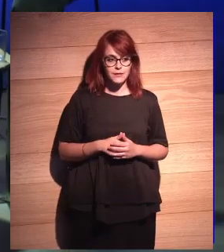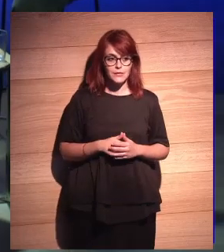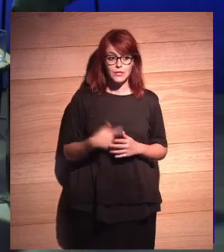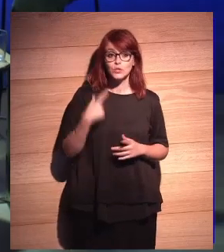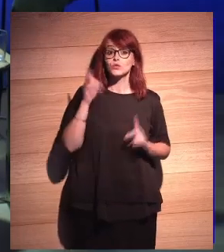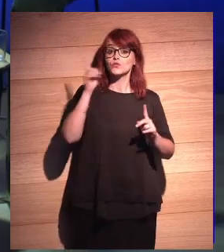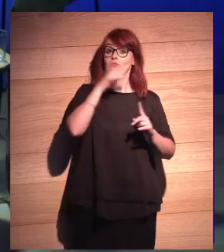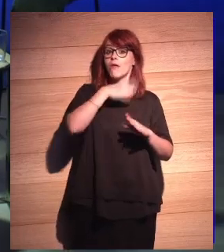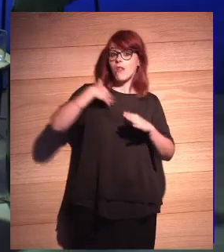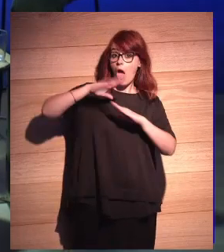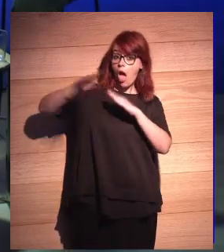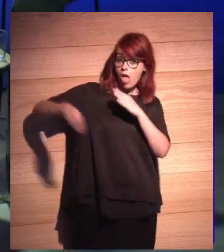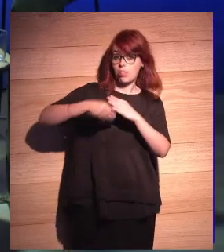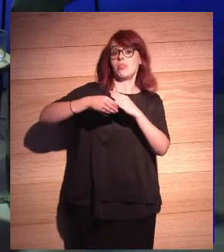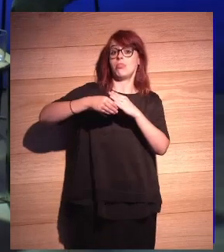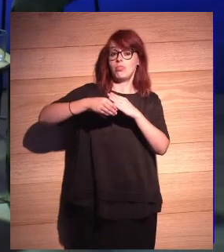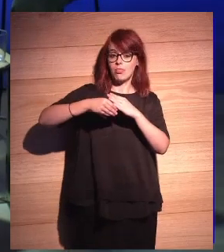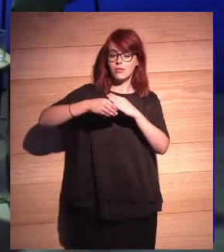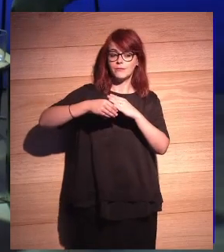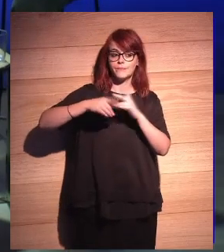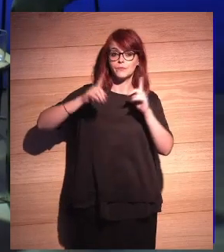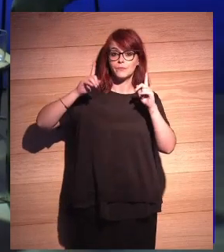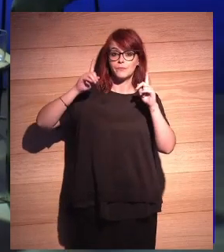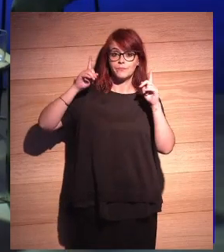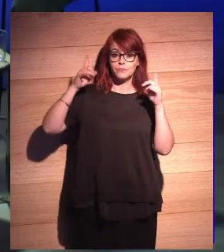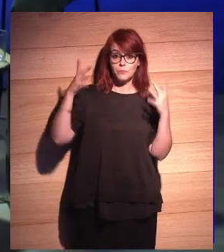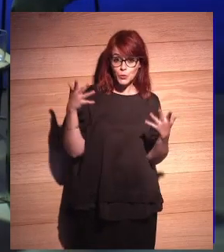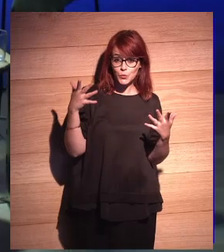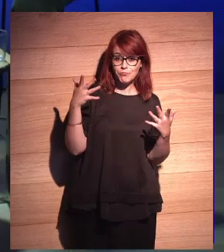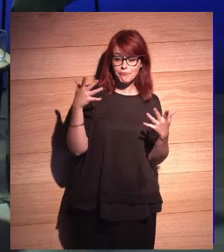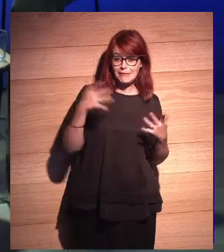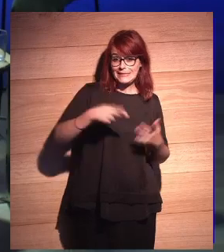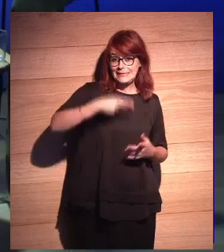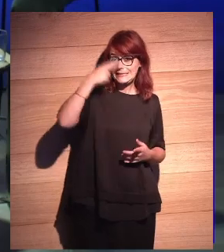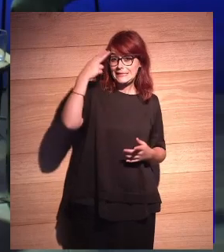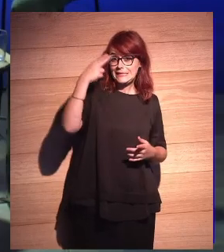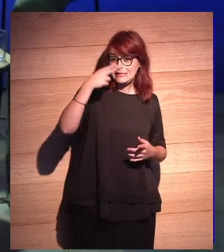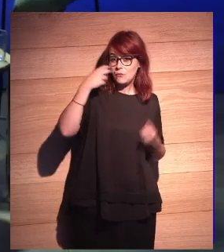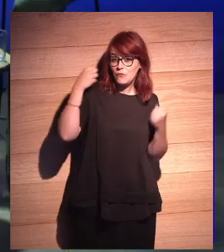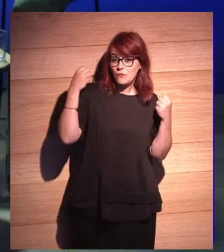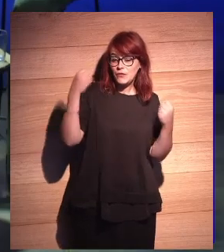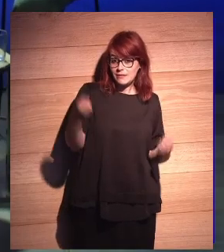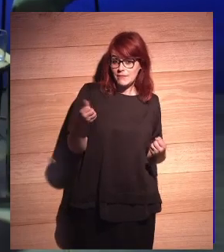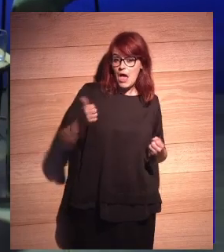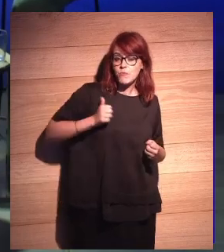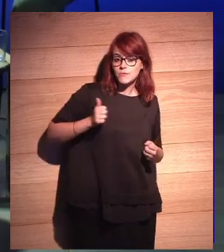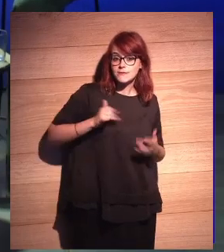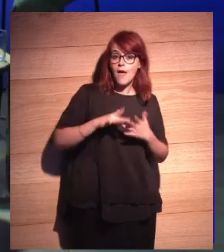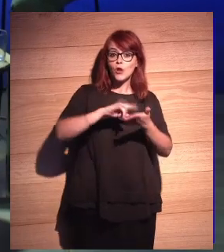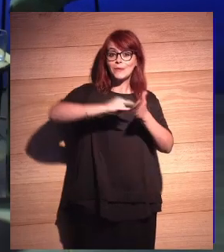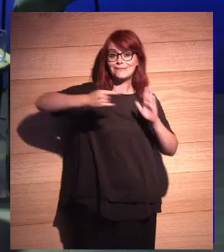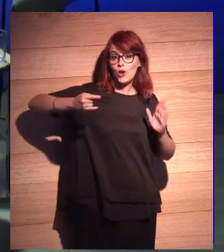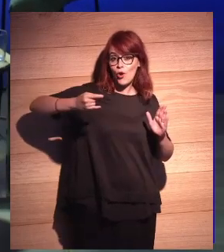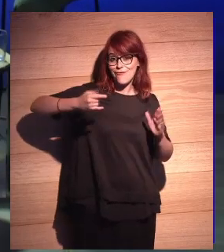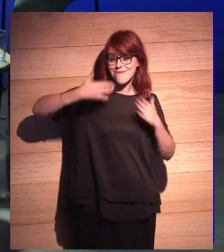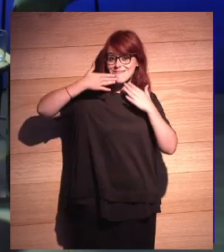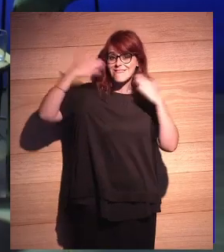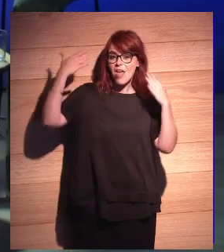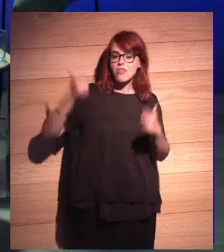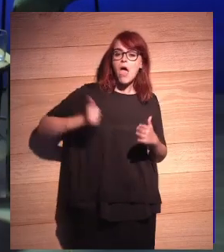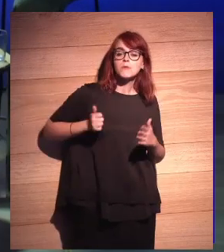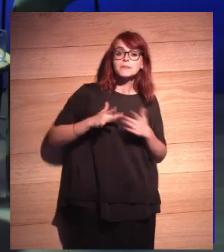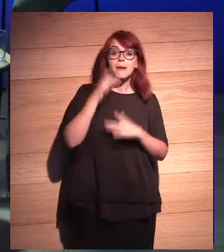make, what type of movement is this technology moving us to do? I think that it's very important to profit from